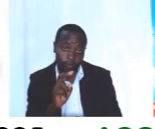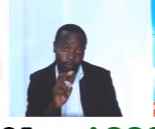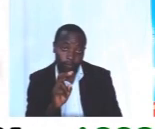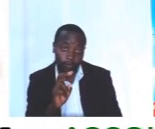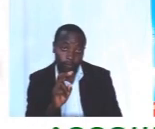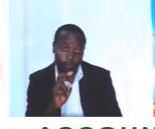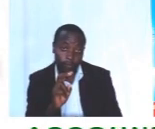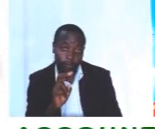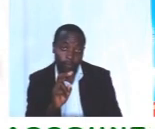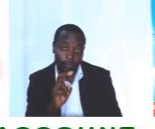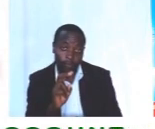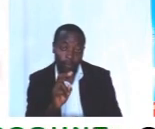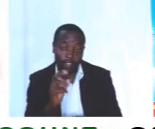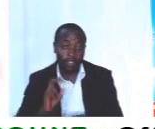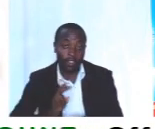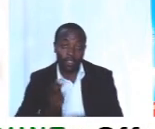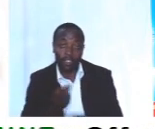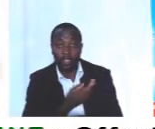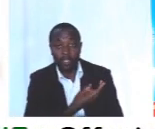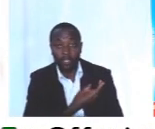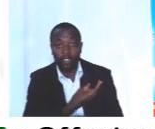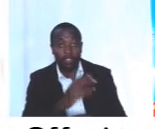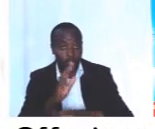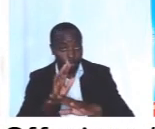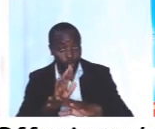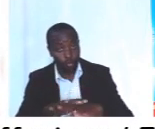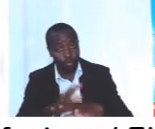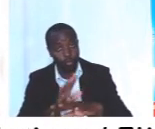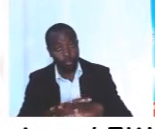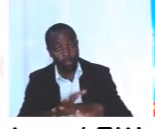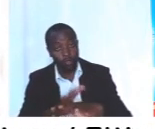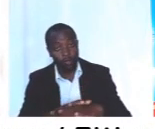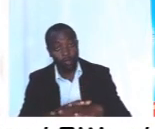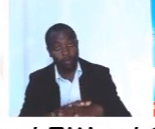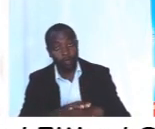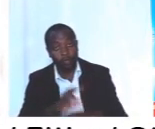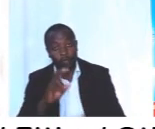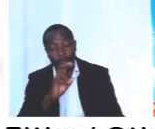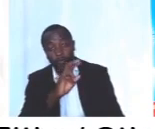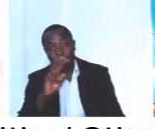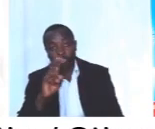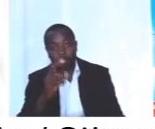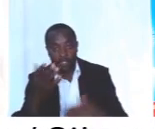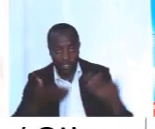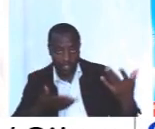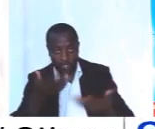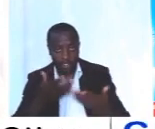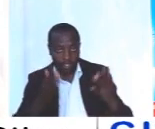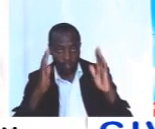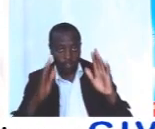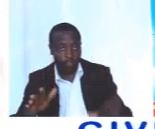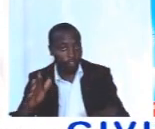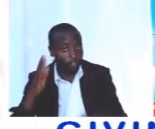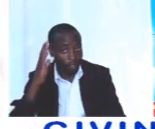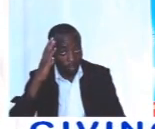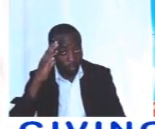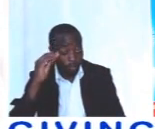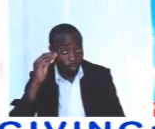our being edified in faith. We are going to look at the servant of the Lord Moses